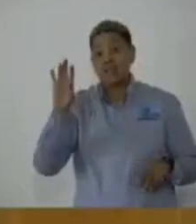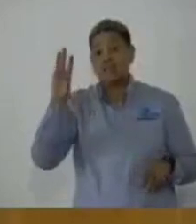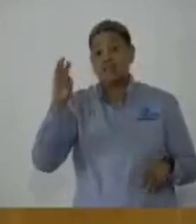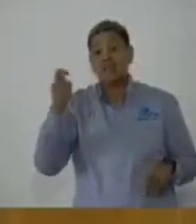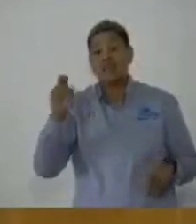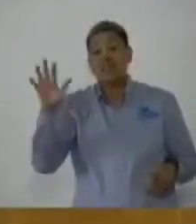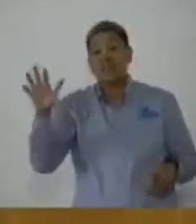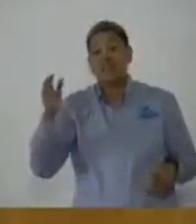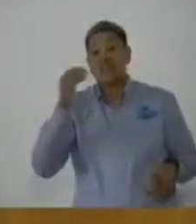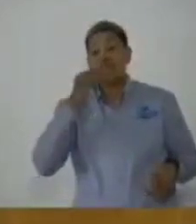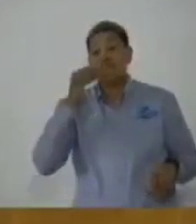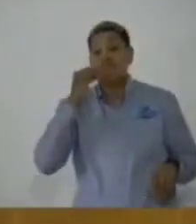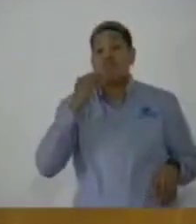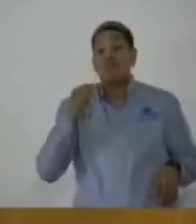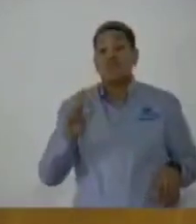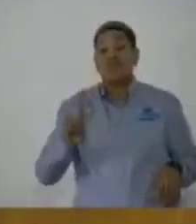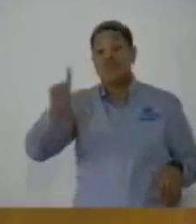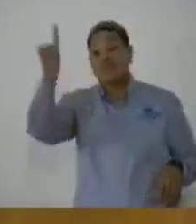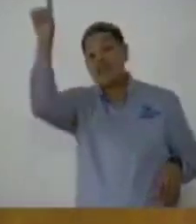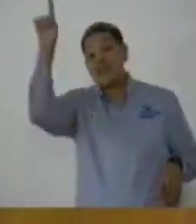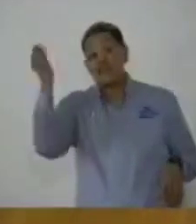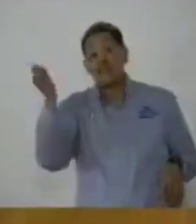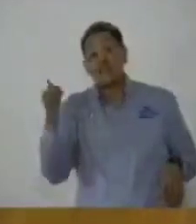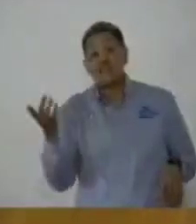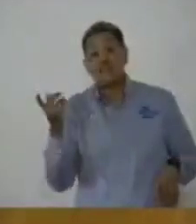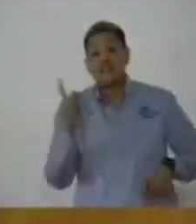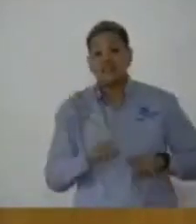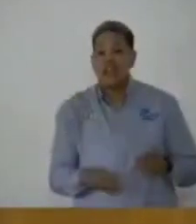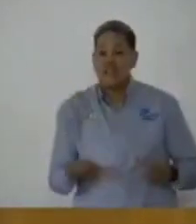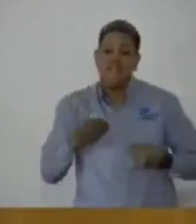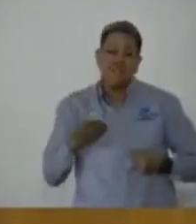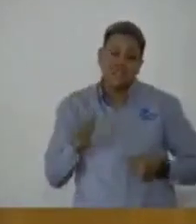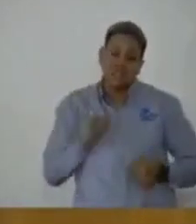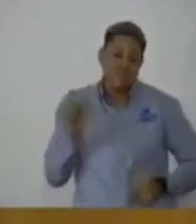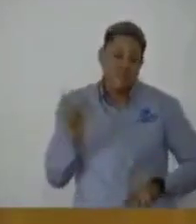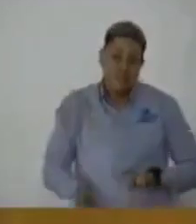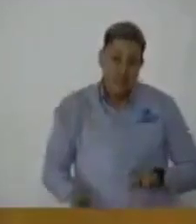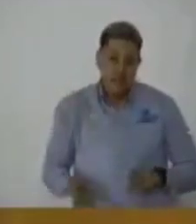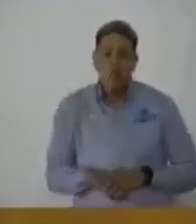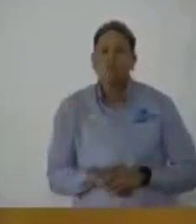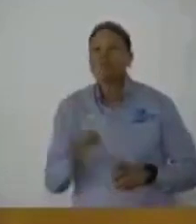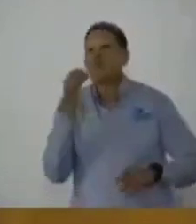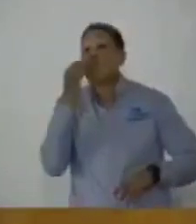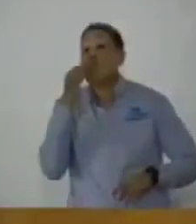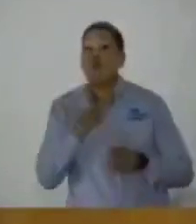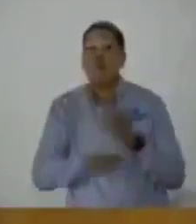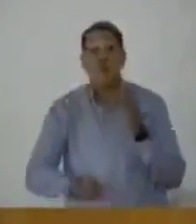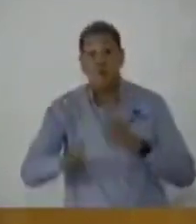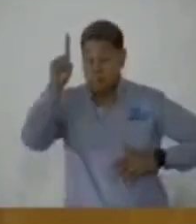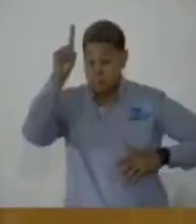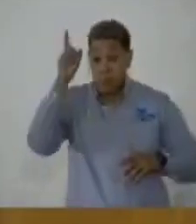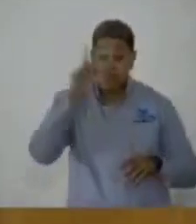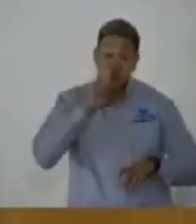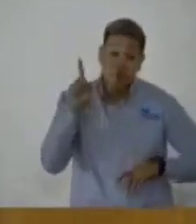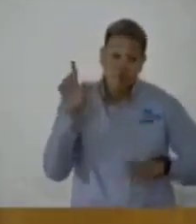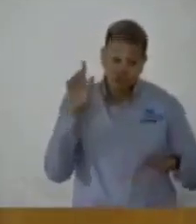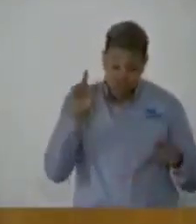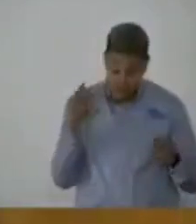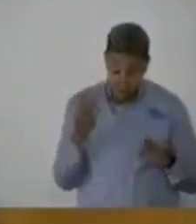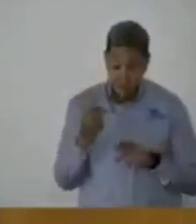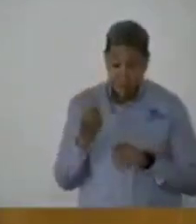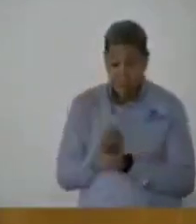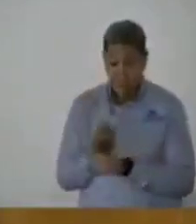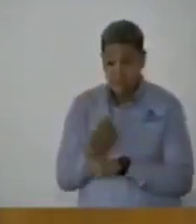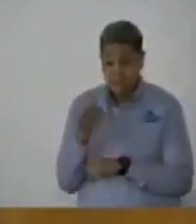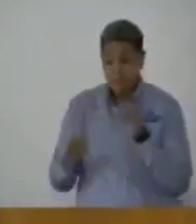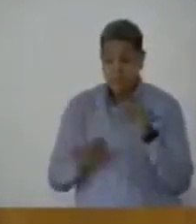5, the food inflation is they can't feed themselves. So the food inflation was actually based on starting at